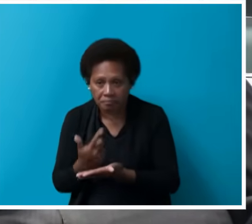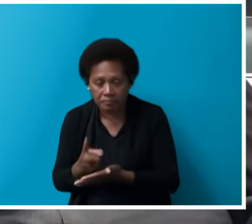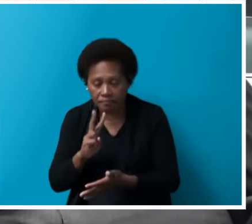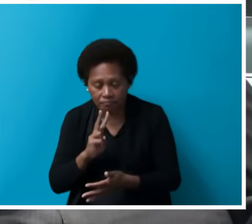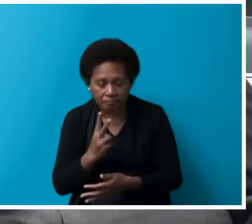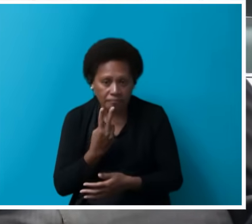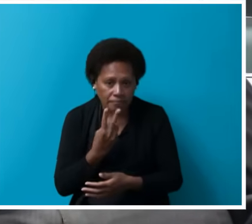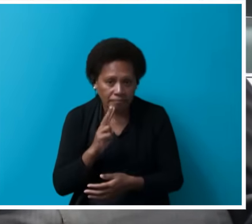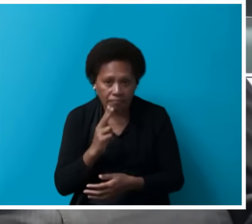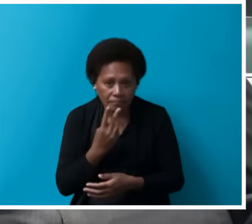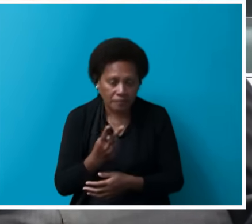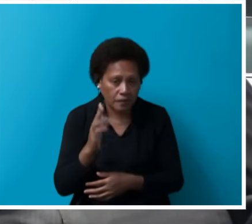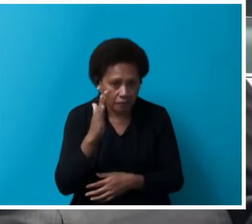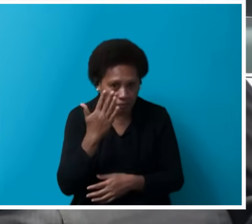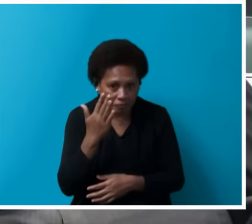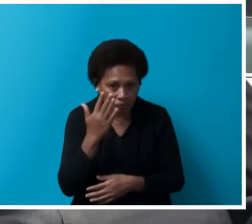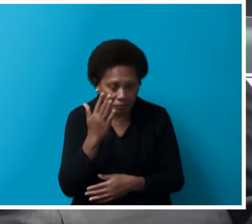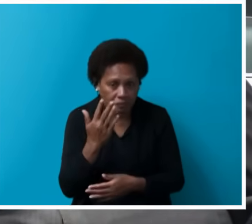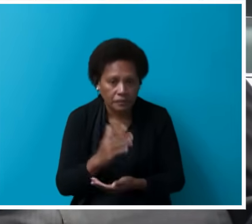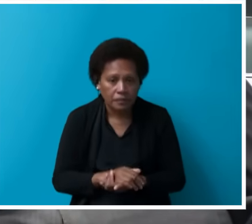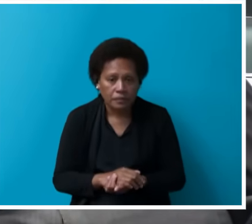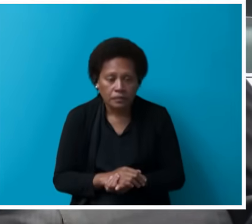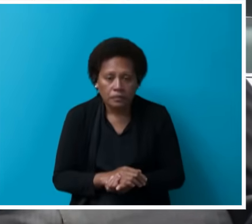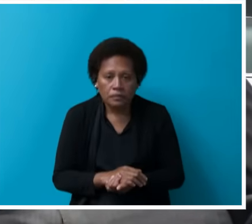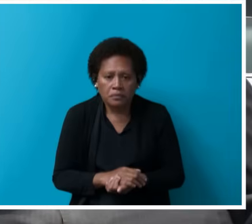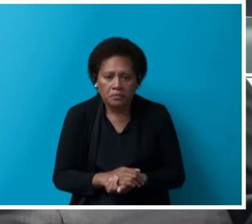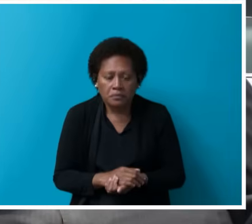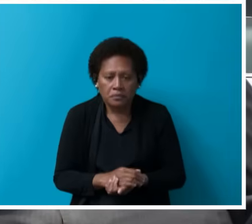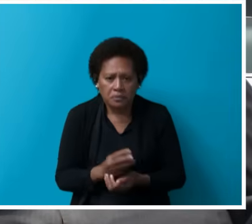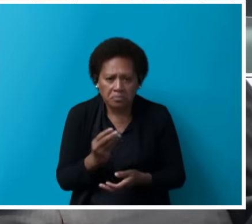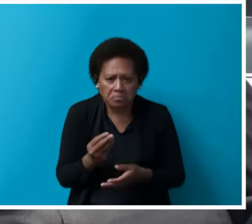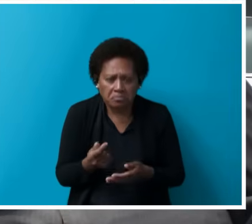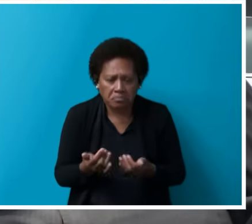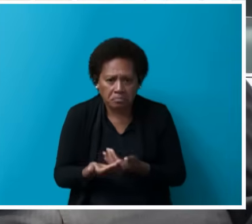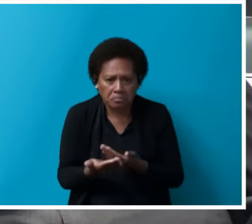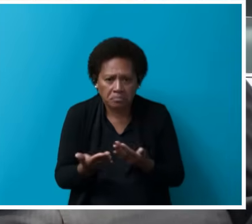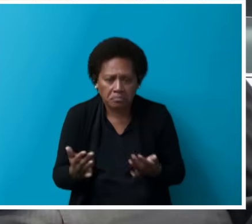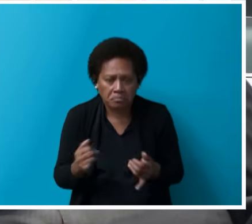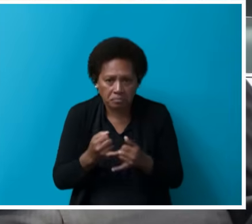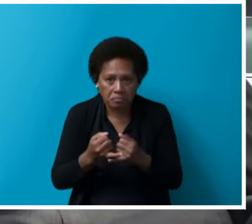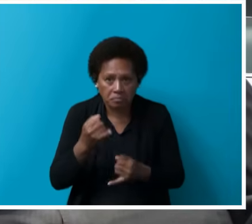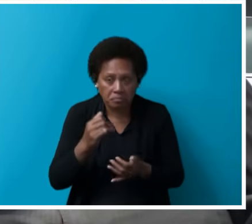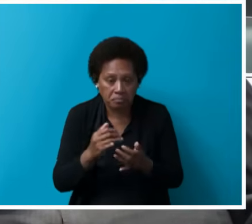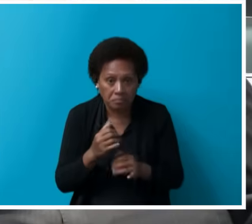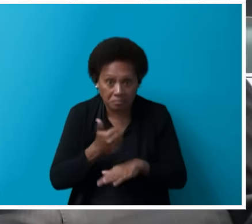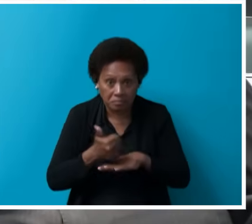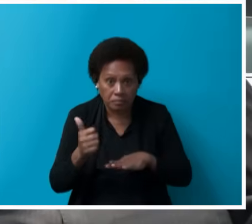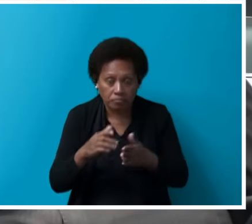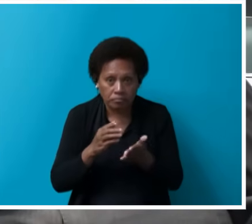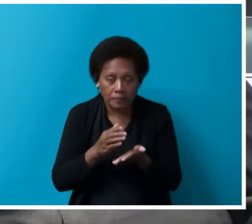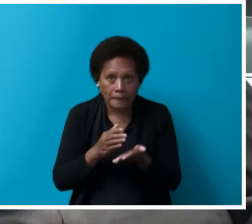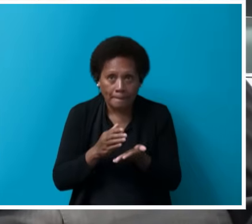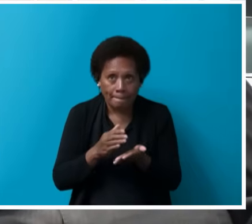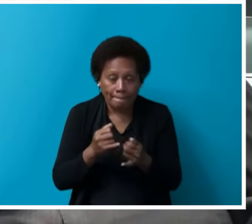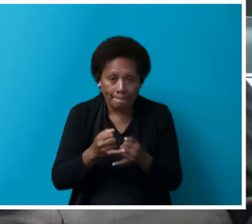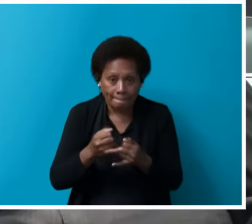social media post that somehow the government is increasing the price of butter because it wants to hate